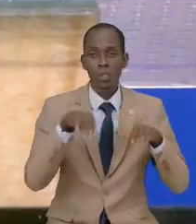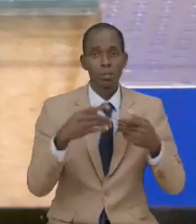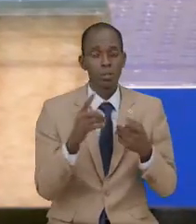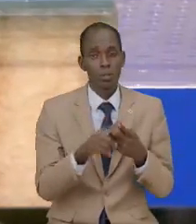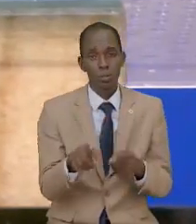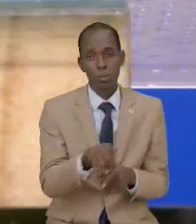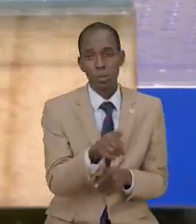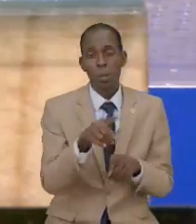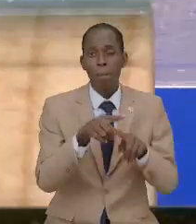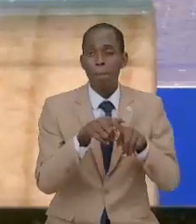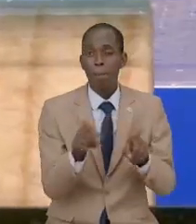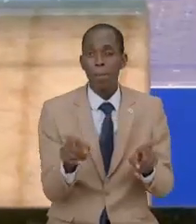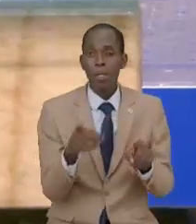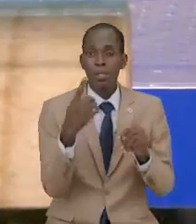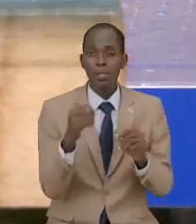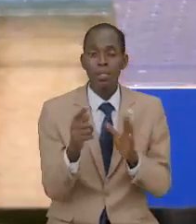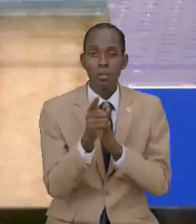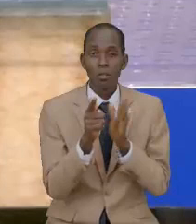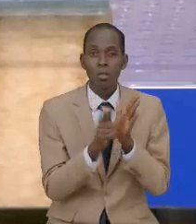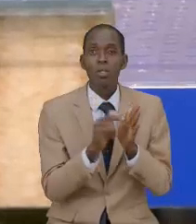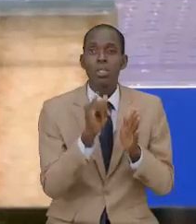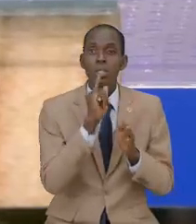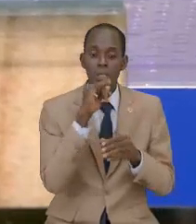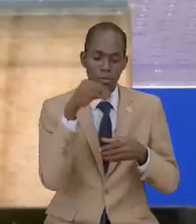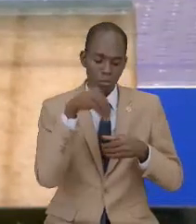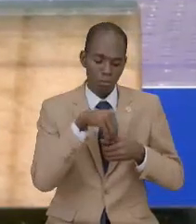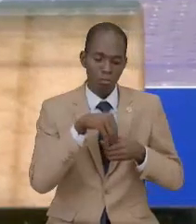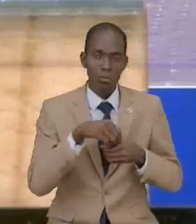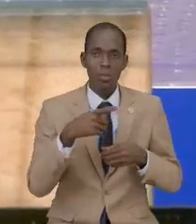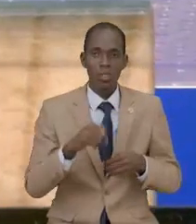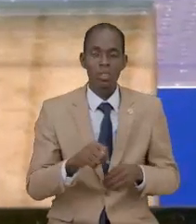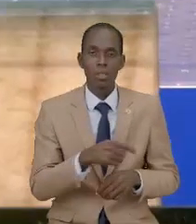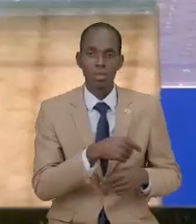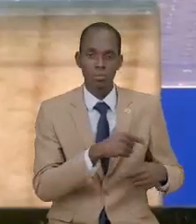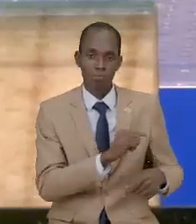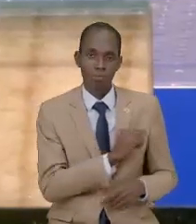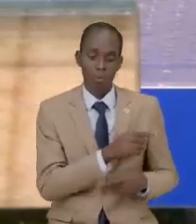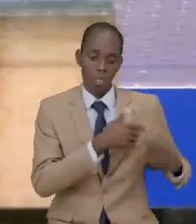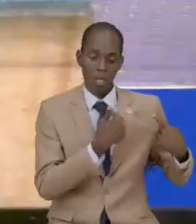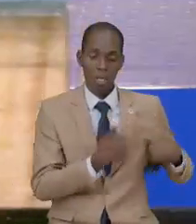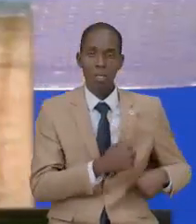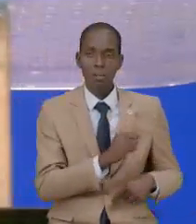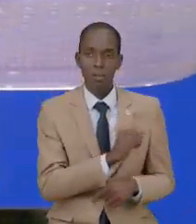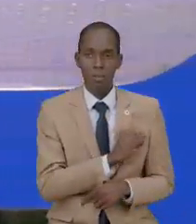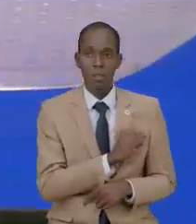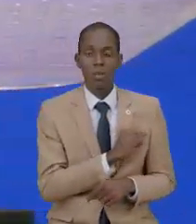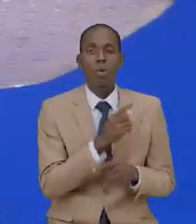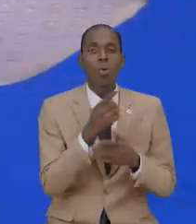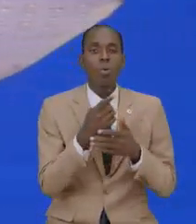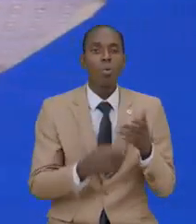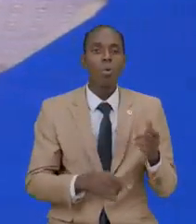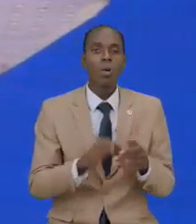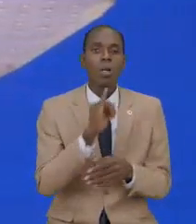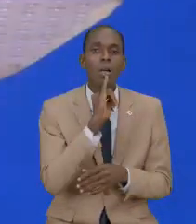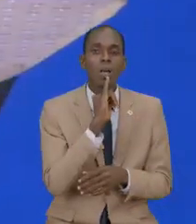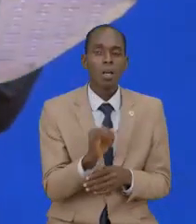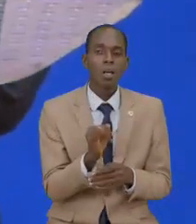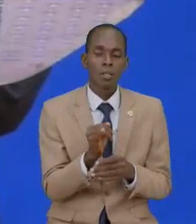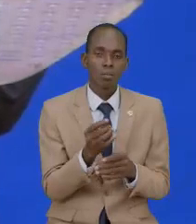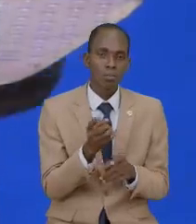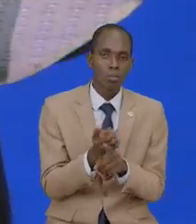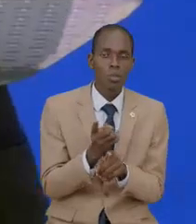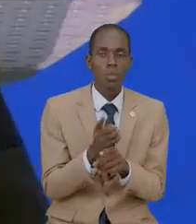But the Lord implanted in their hearts, in their conscience, what is right to be